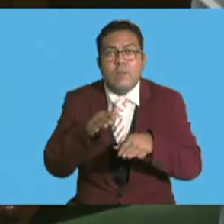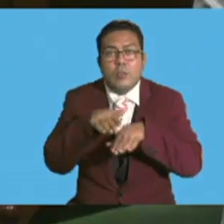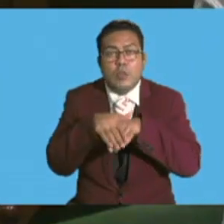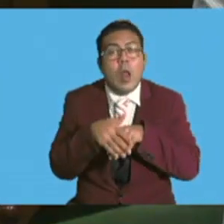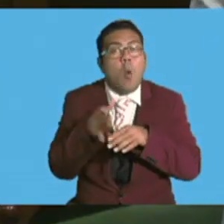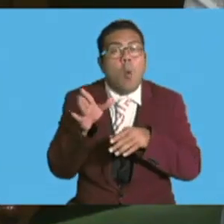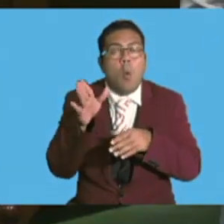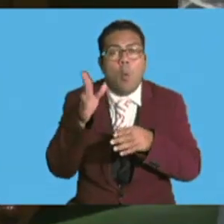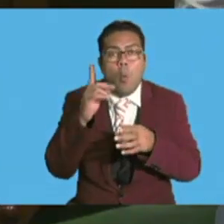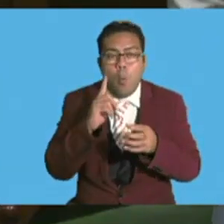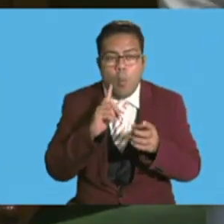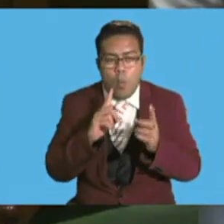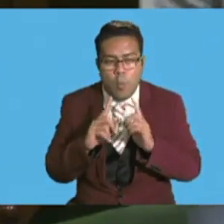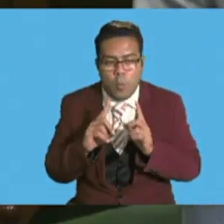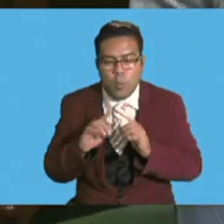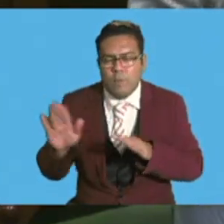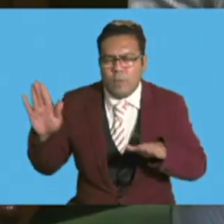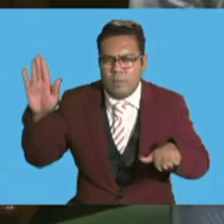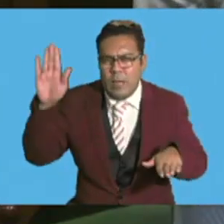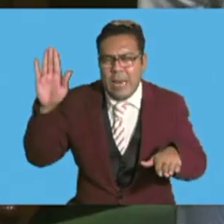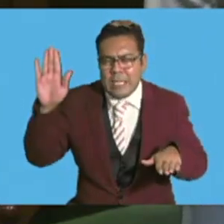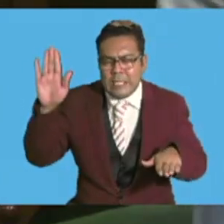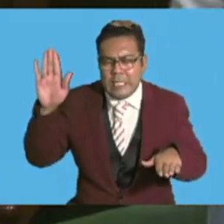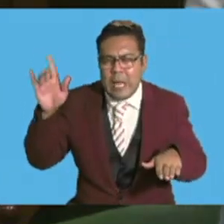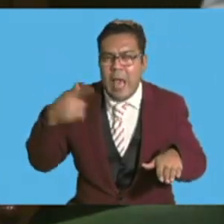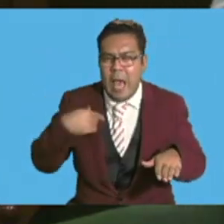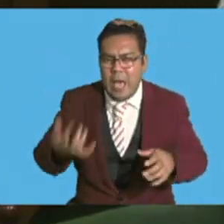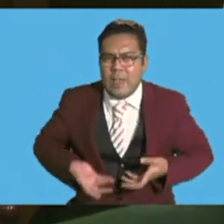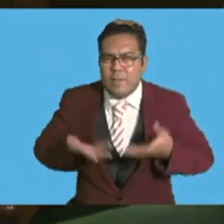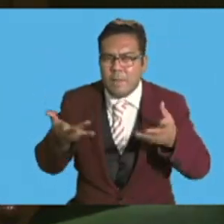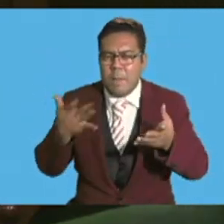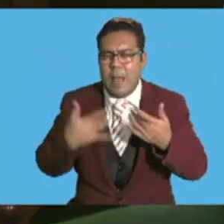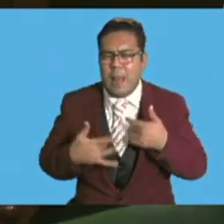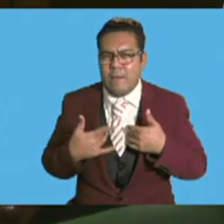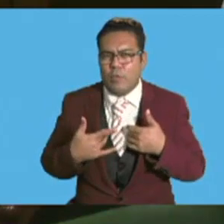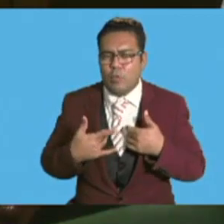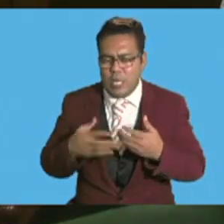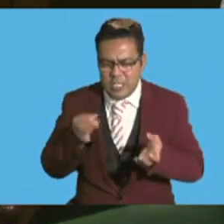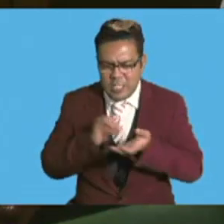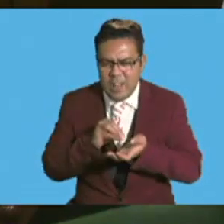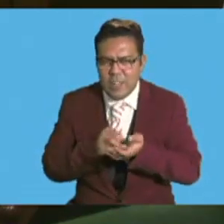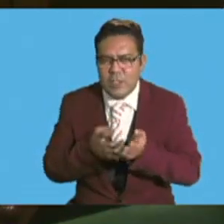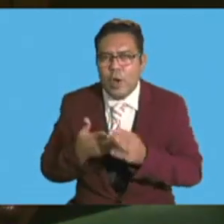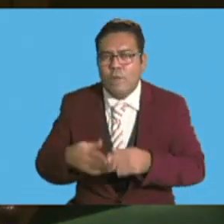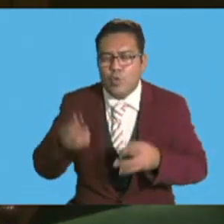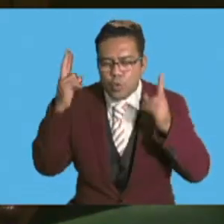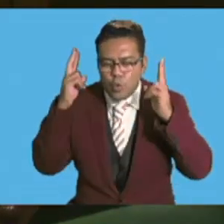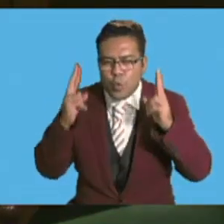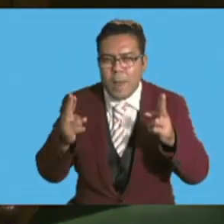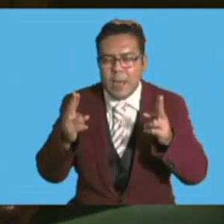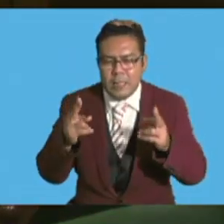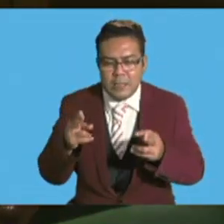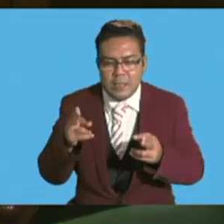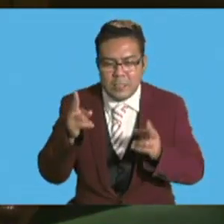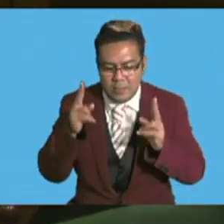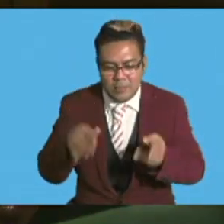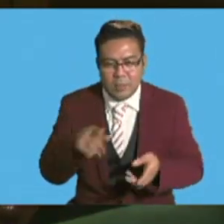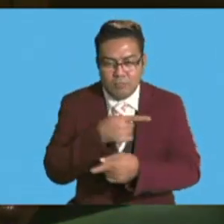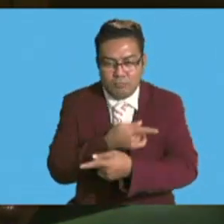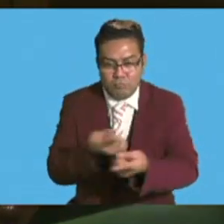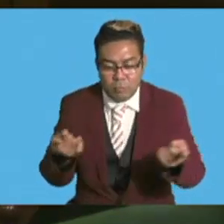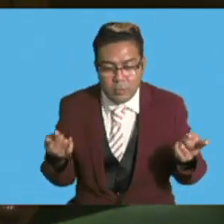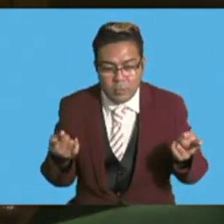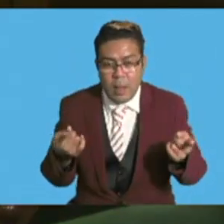Oath, which doctors have to say, which is, "I consecrate my life to the service of humanity." And last month at